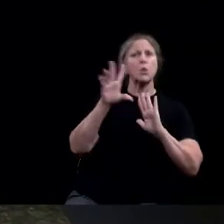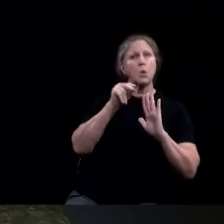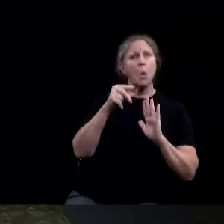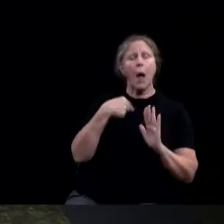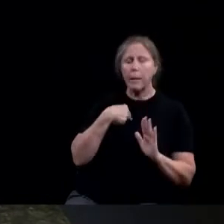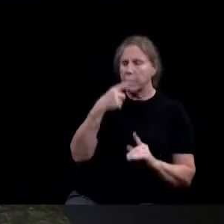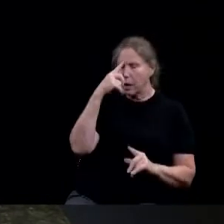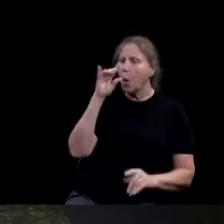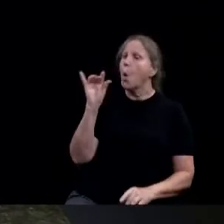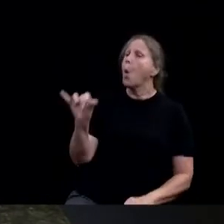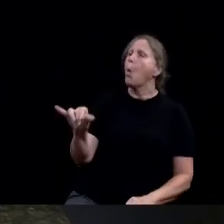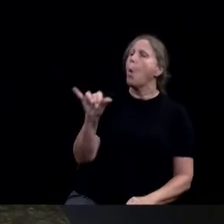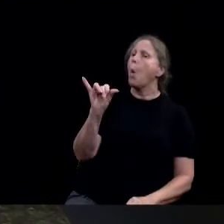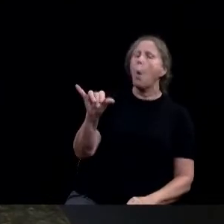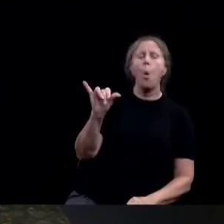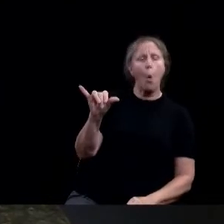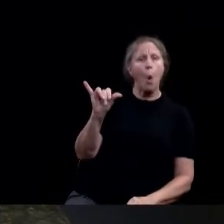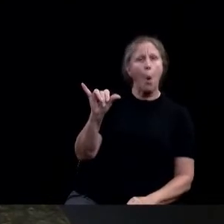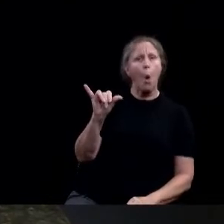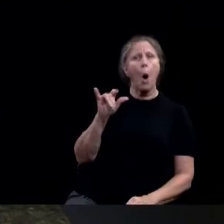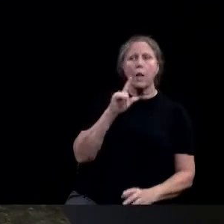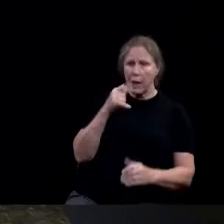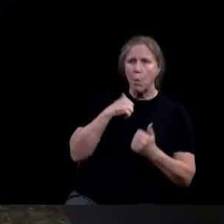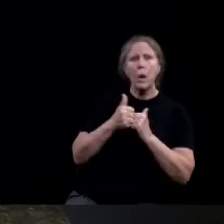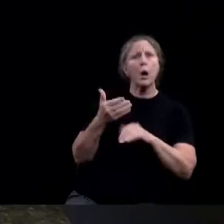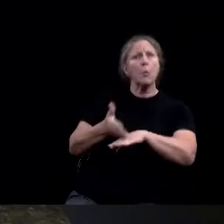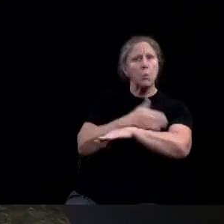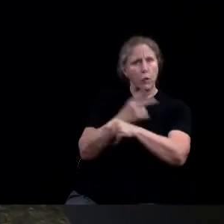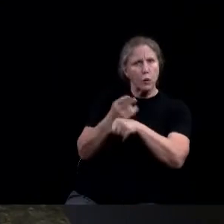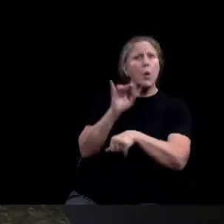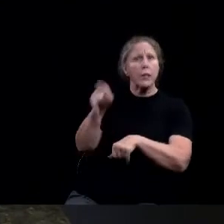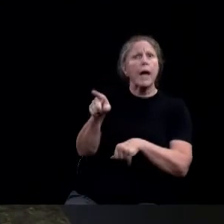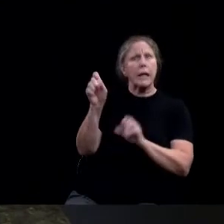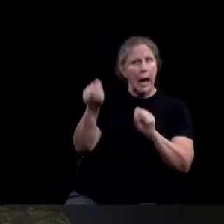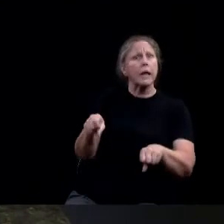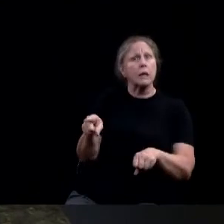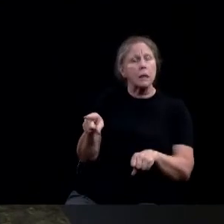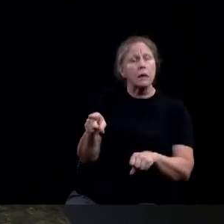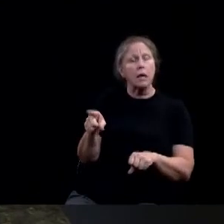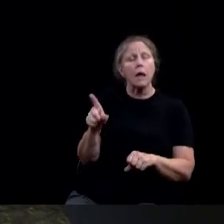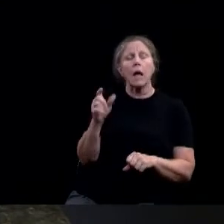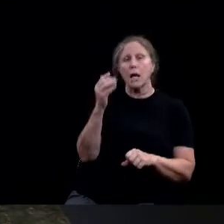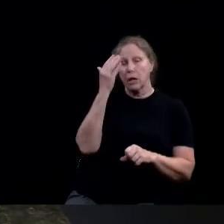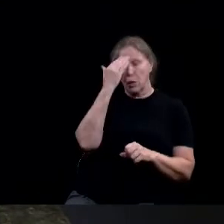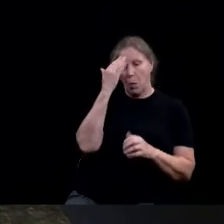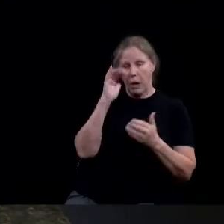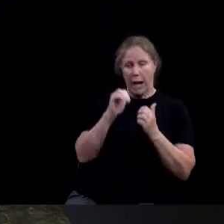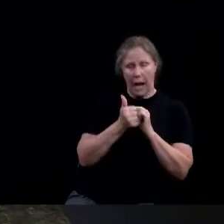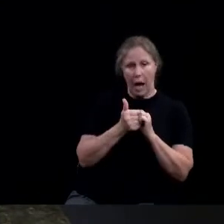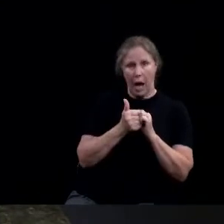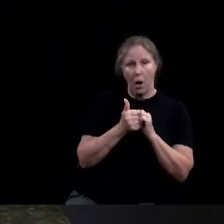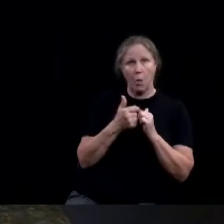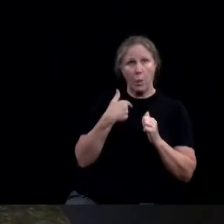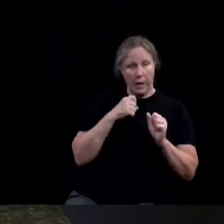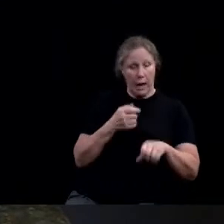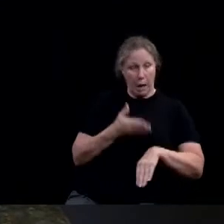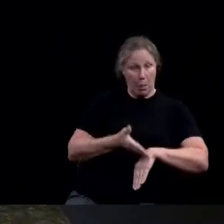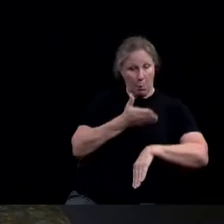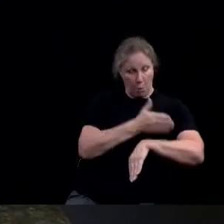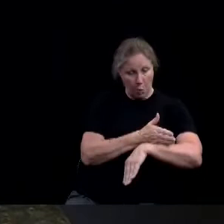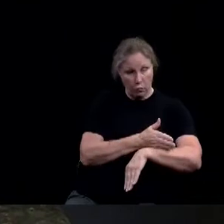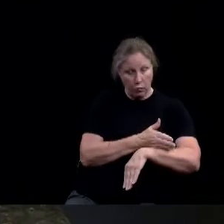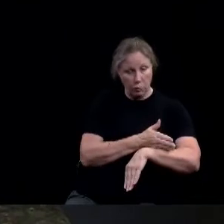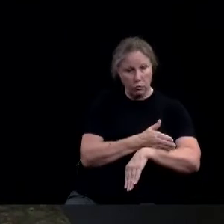improvement and knowing kind of how it can be better utilized and knowing that there's